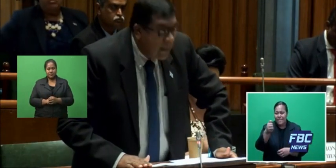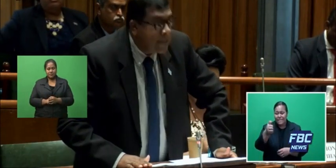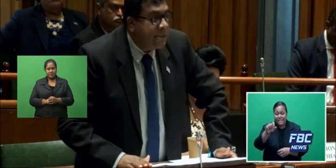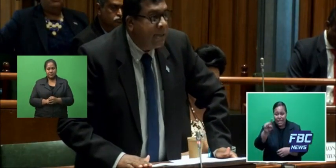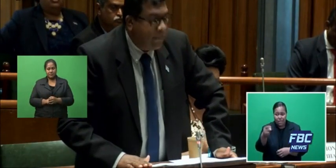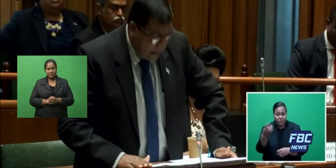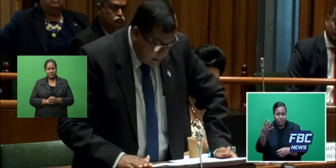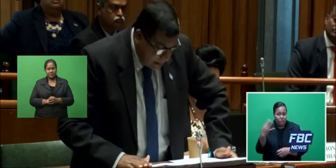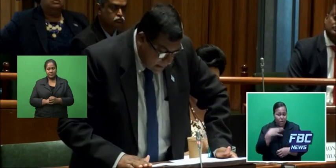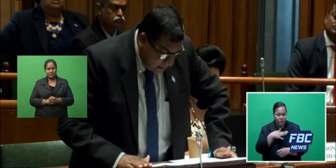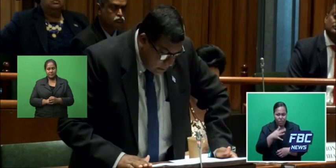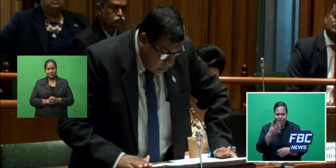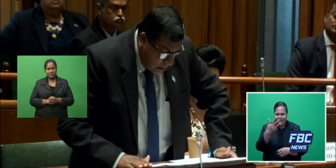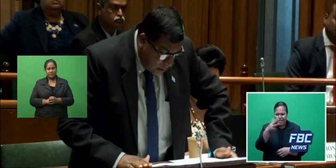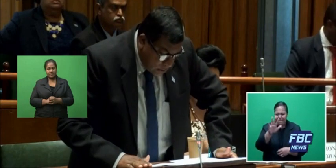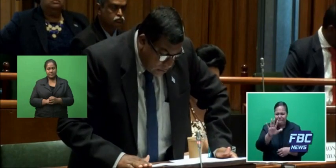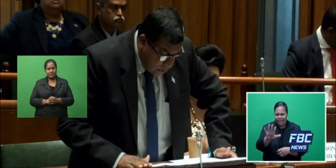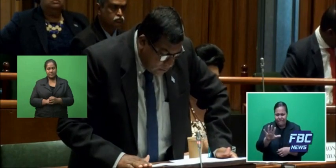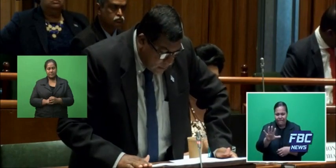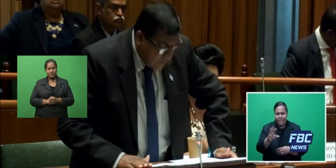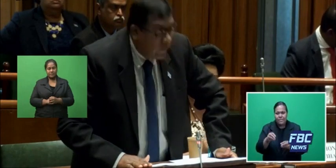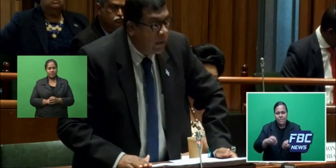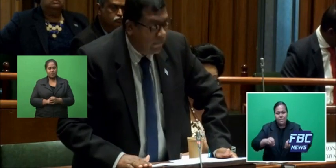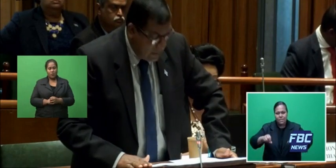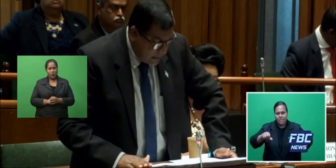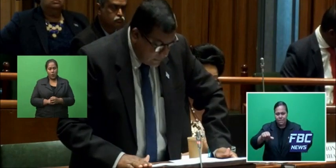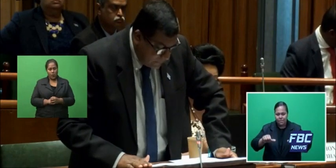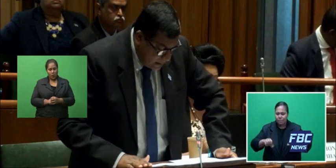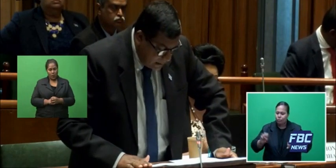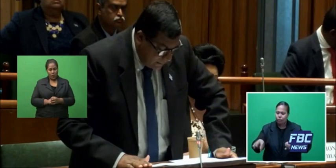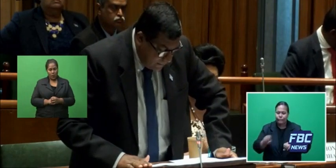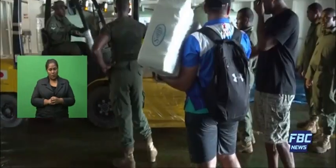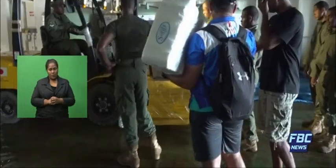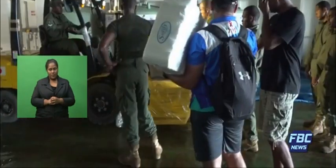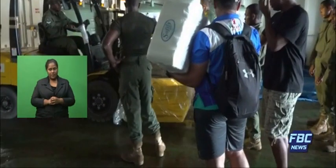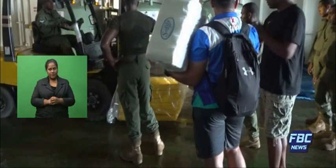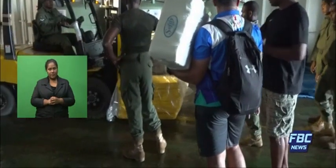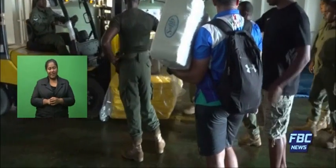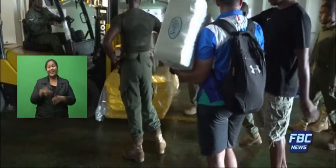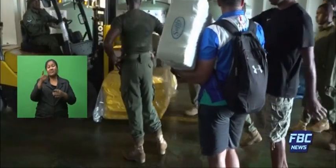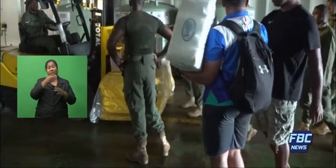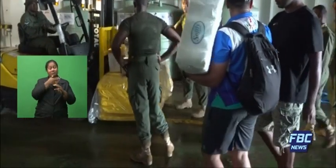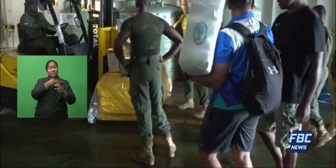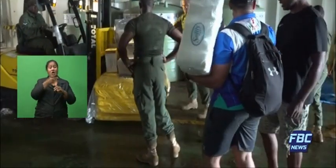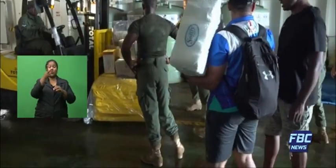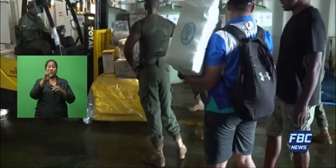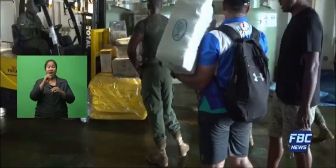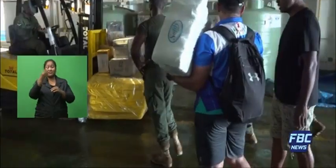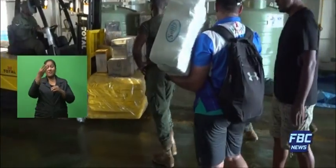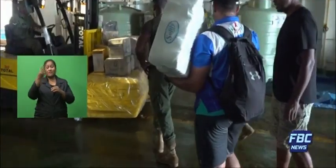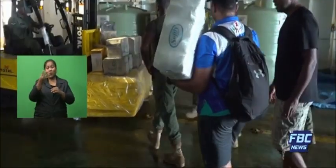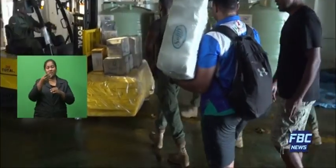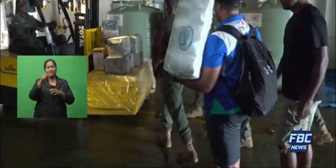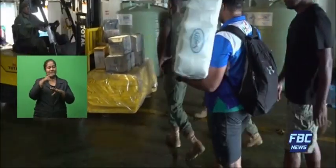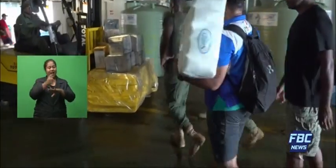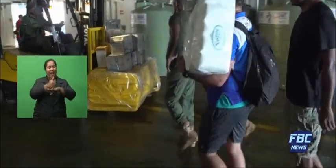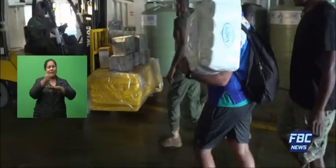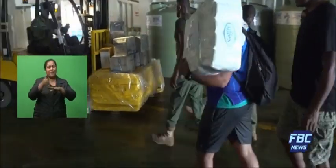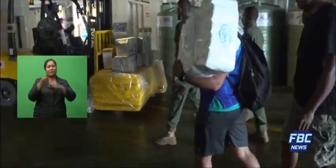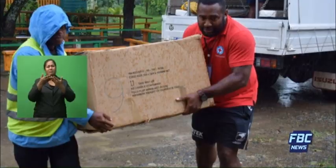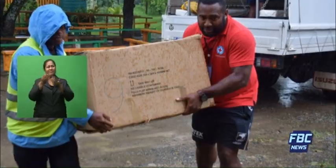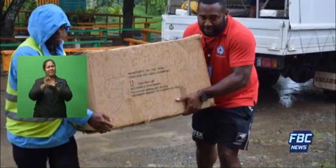36,495 seed packages to households across the 4 divisions of Fiji. Since 2014, the government has spent